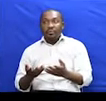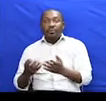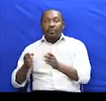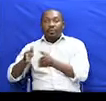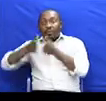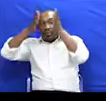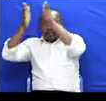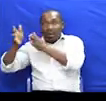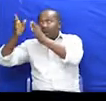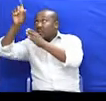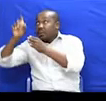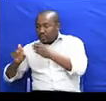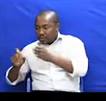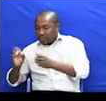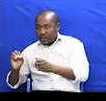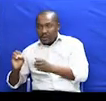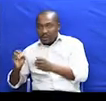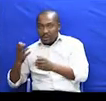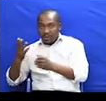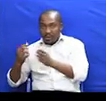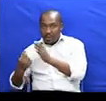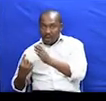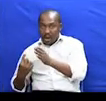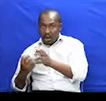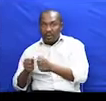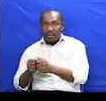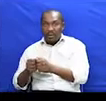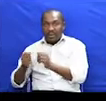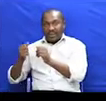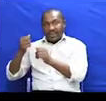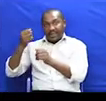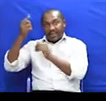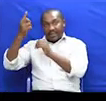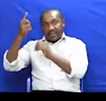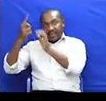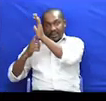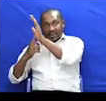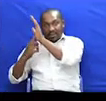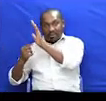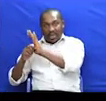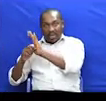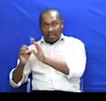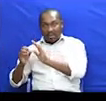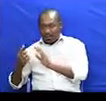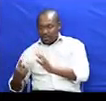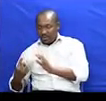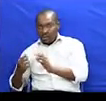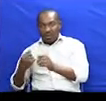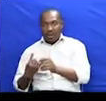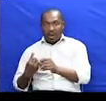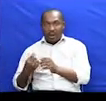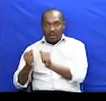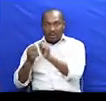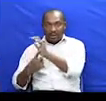this it is 0. 1 minus 0, it is 1. 6 minus 0, it is 6. This is also 1. So the